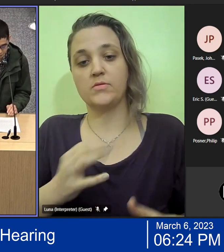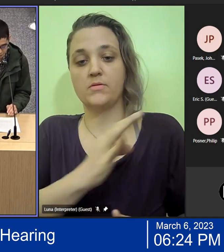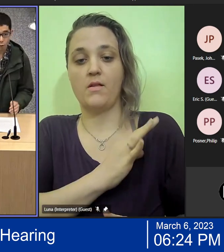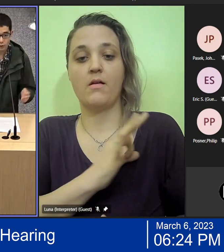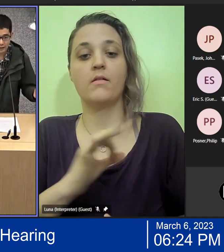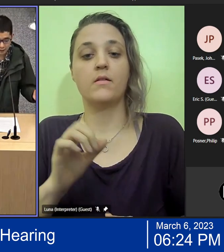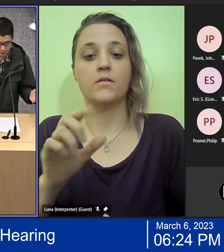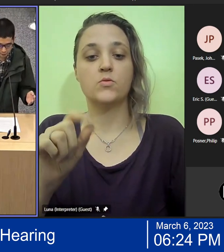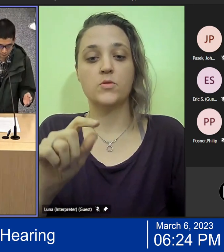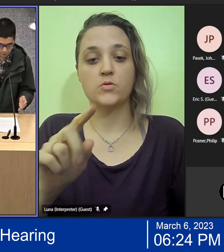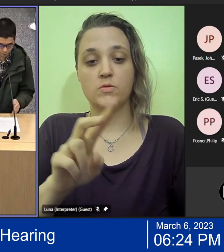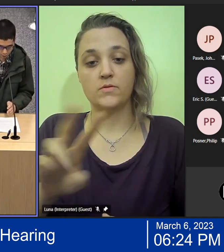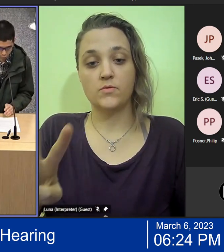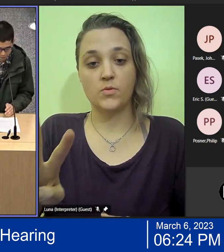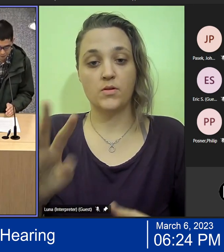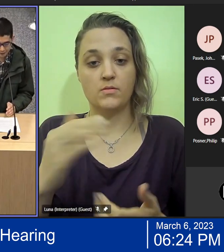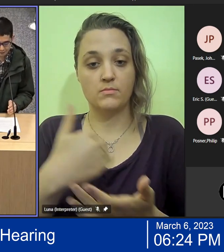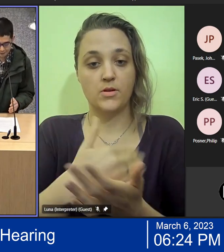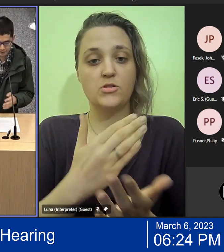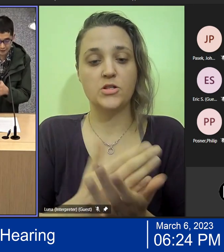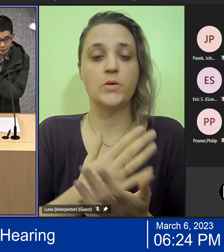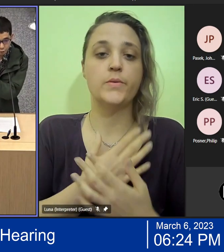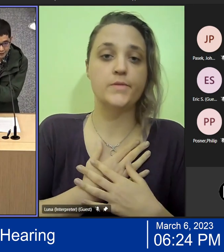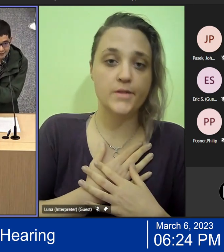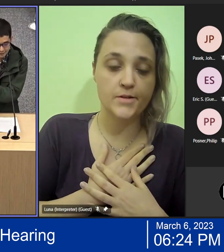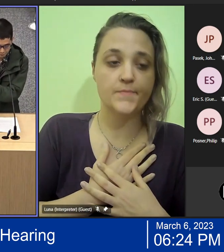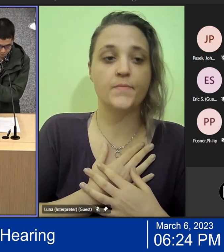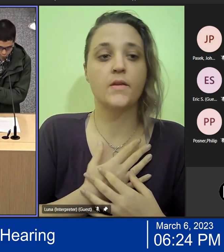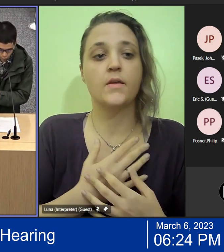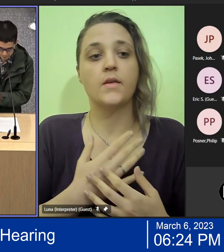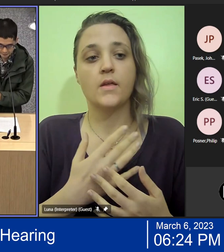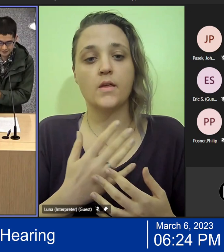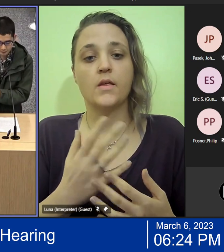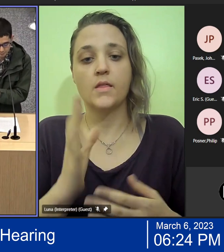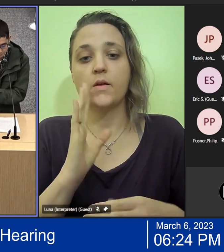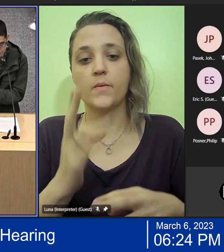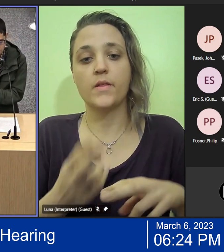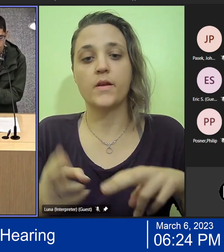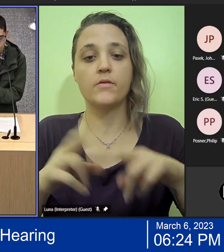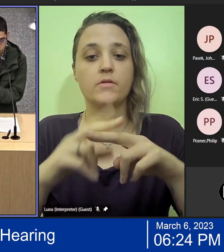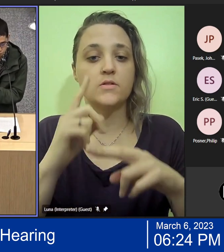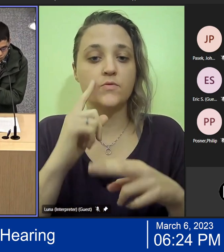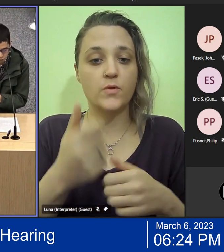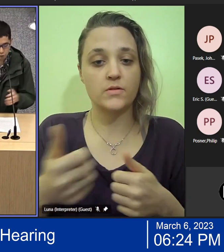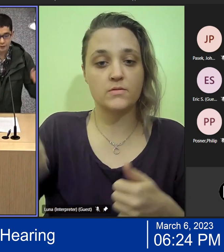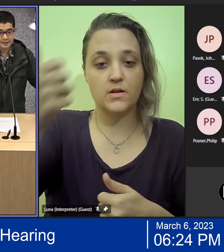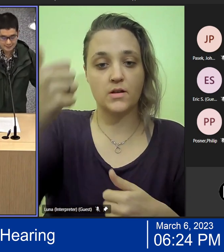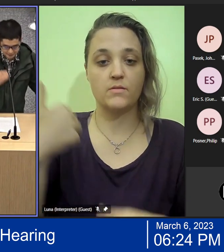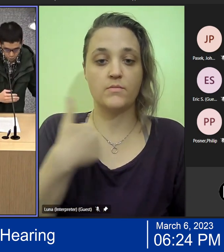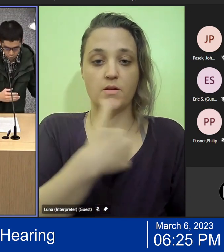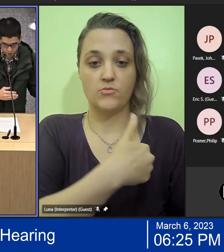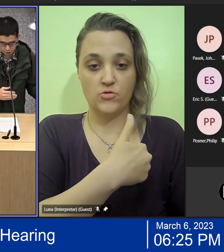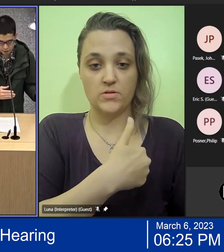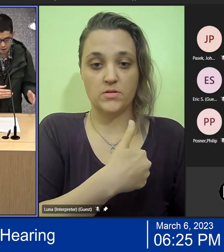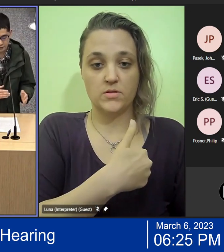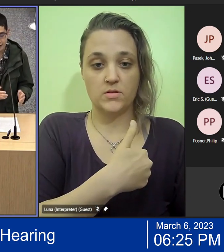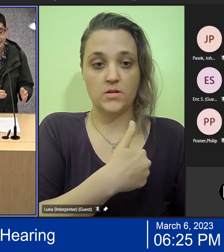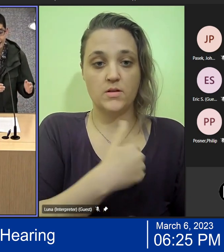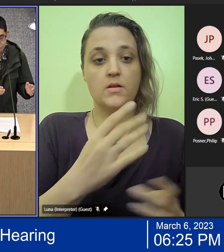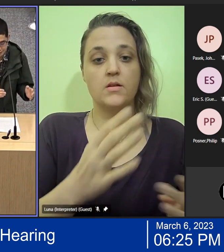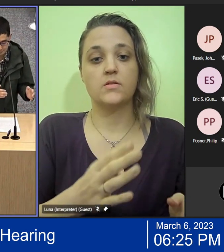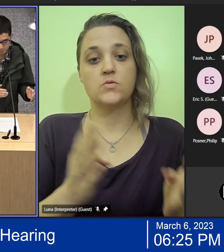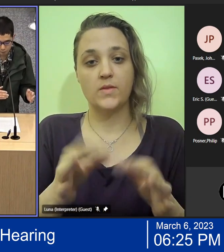$240,000 per personnel in the 2024 budget. Oh dear, why not allocate that increase for the executive